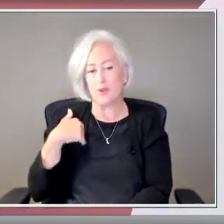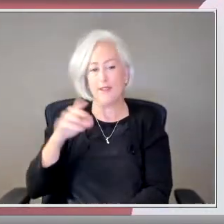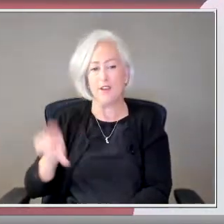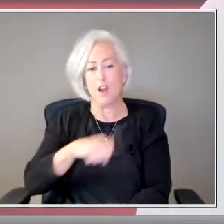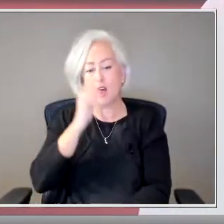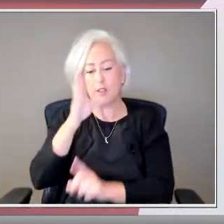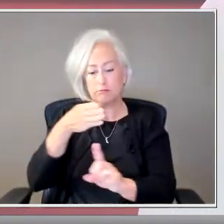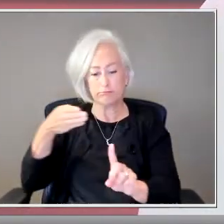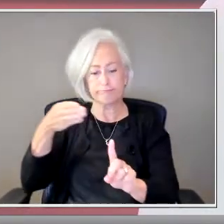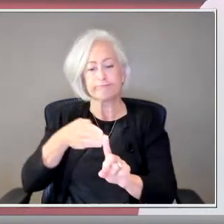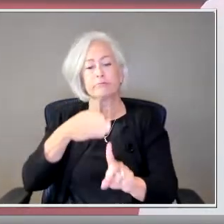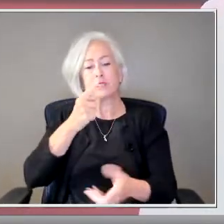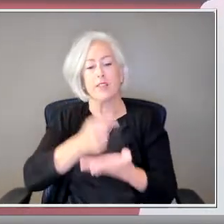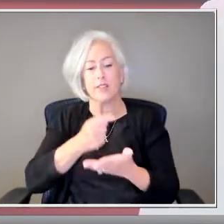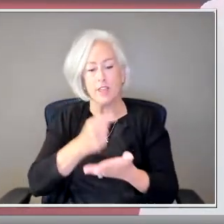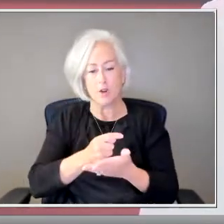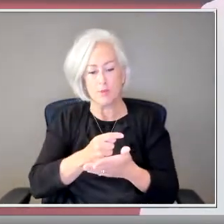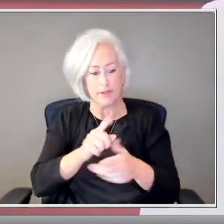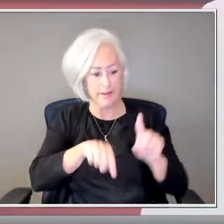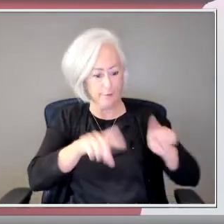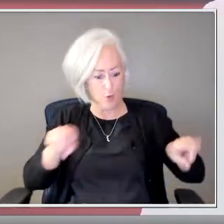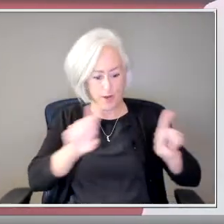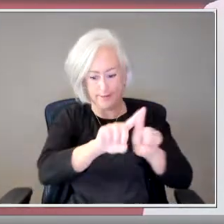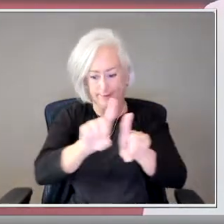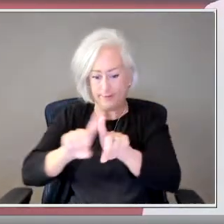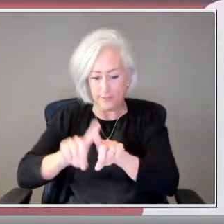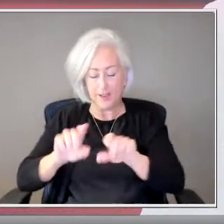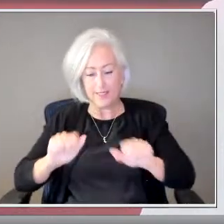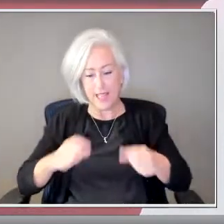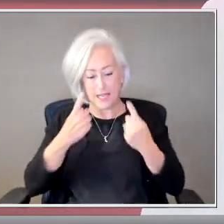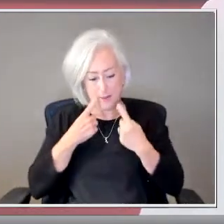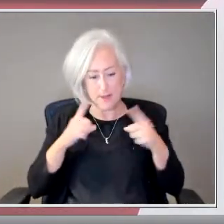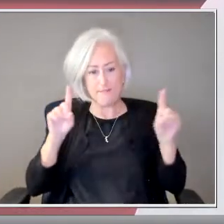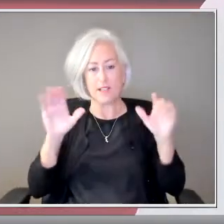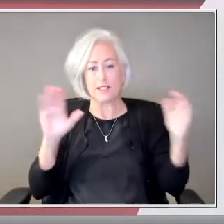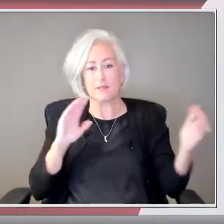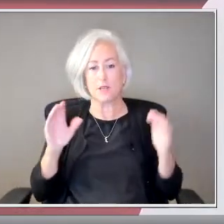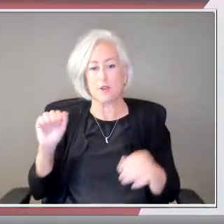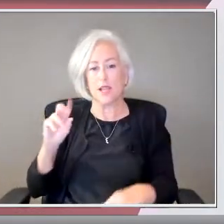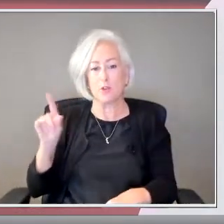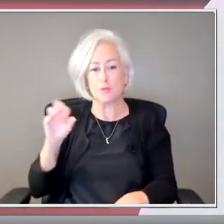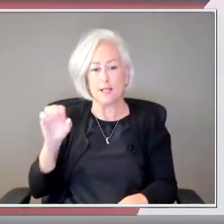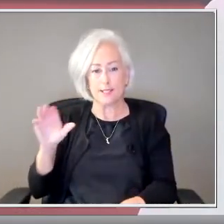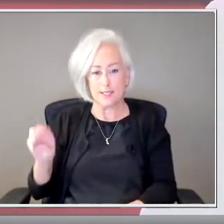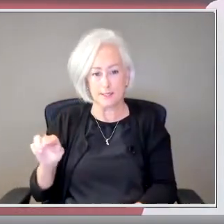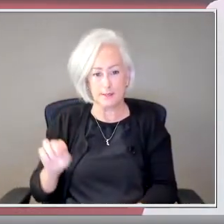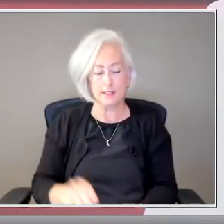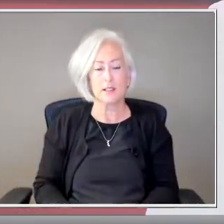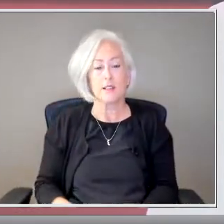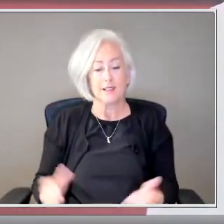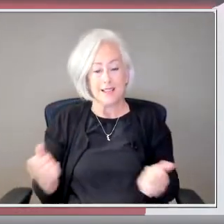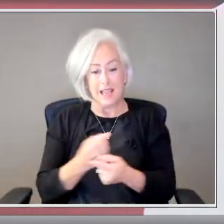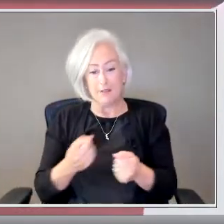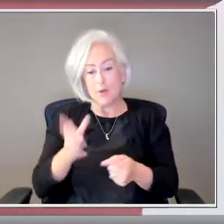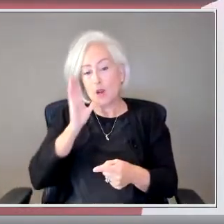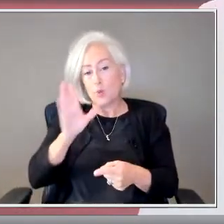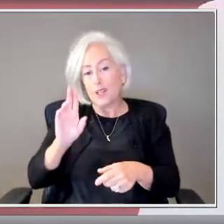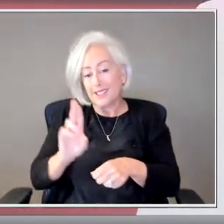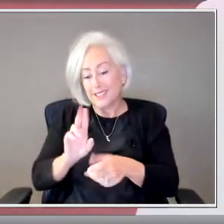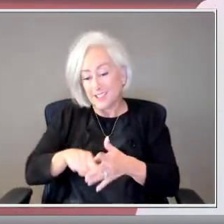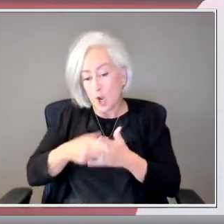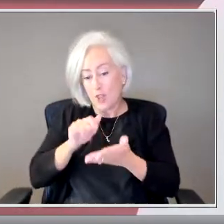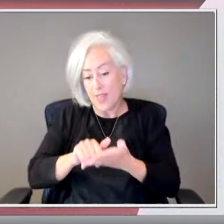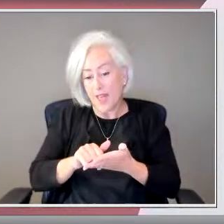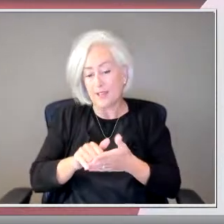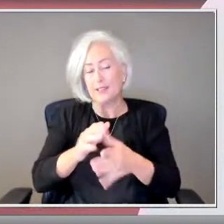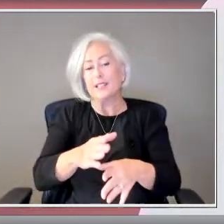be effective, as effective as adriamycin. But everyone who's going to start adriamycin gets an echo,